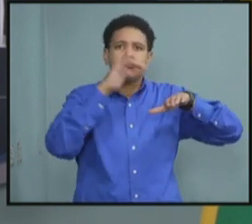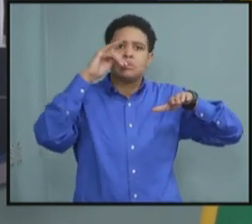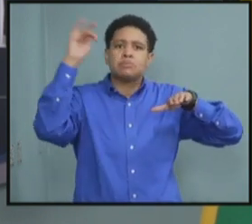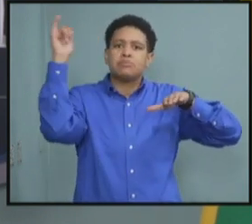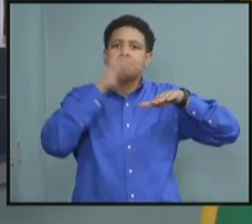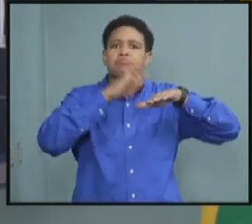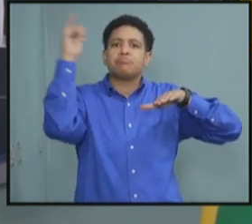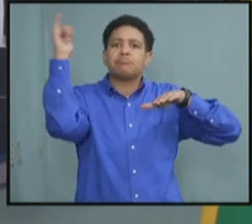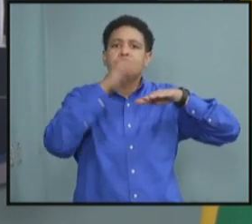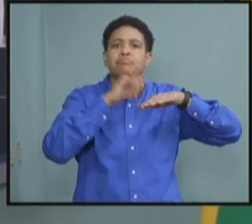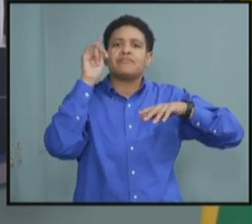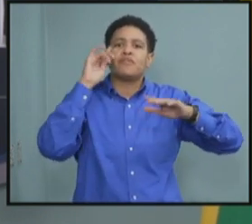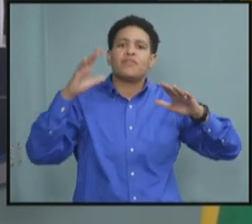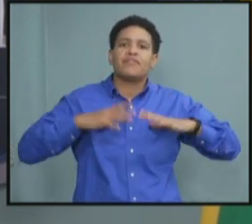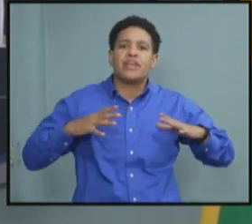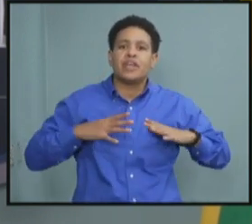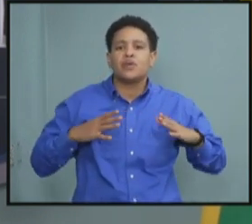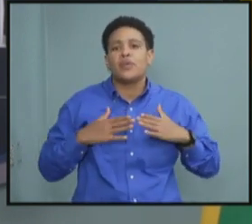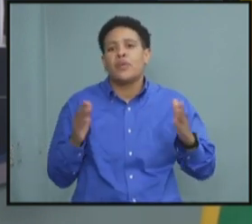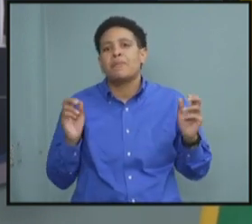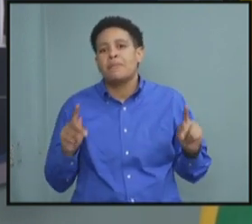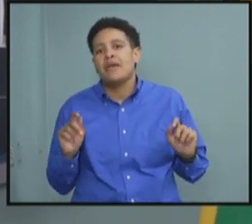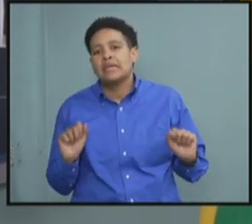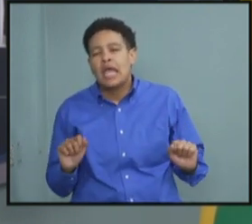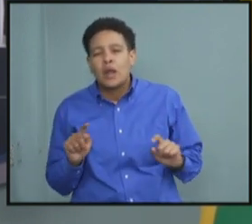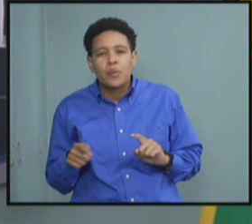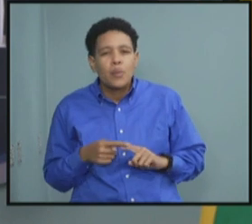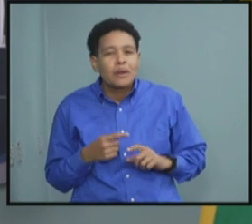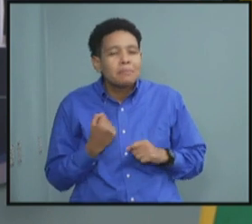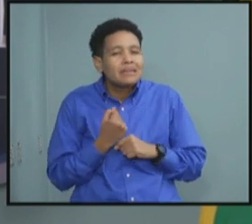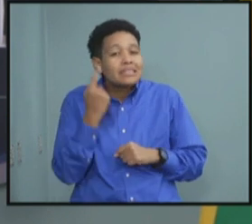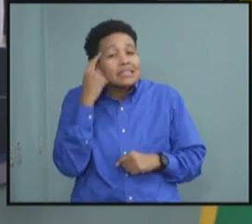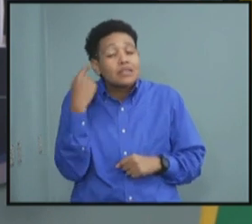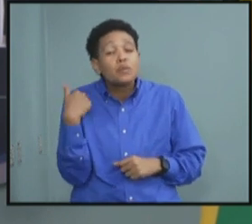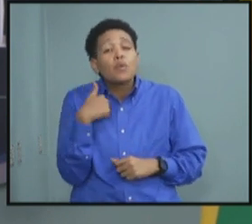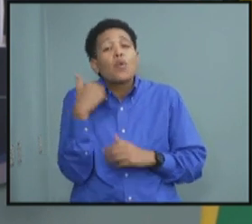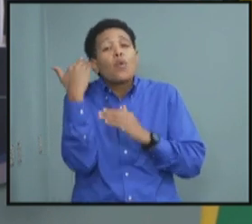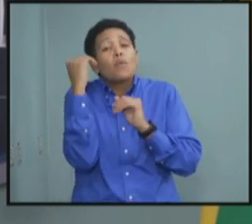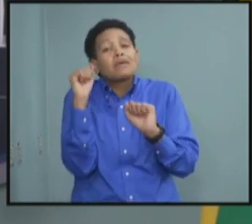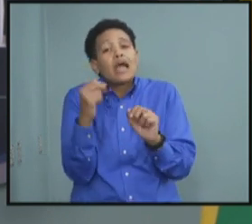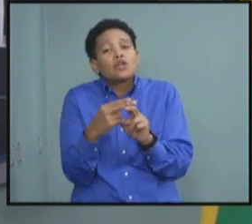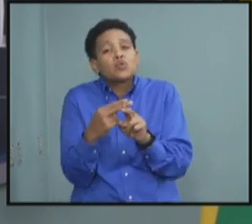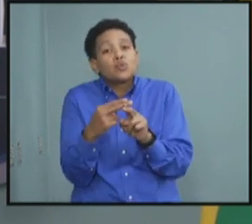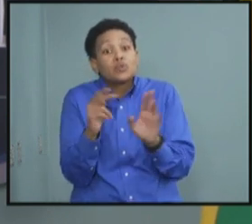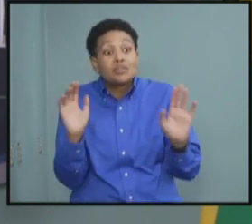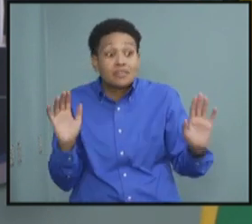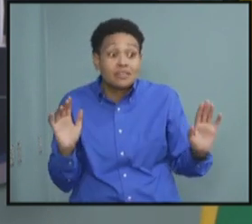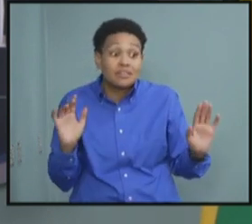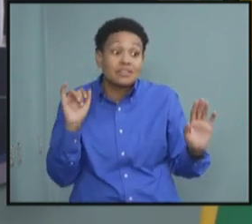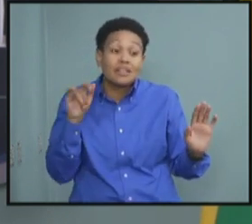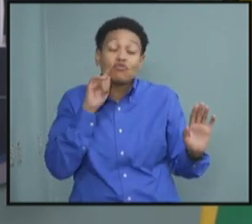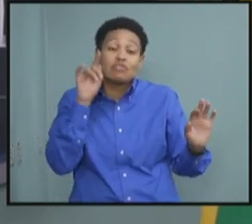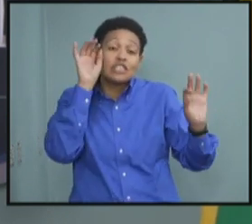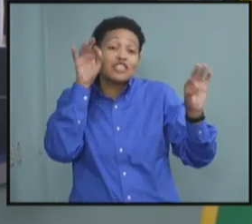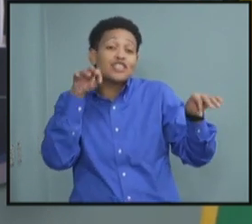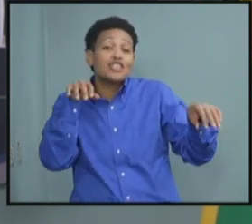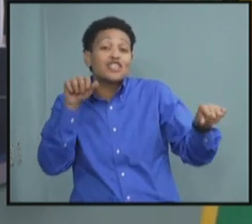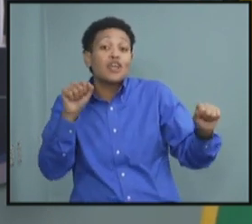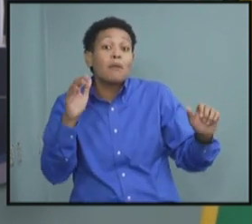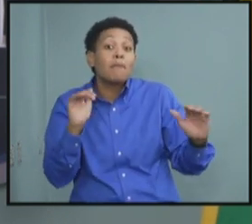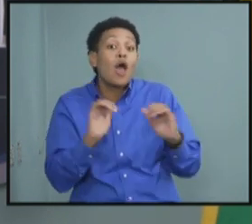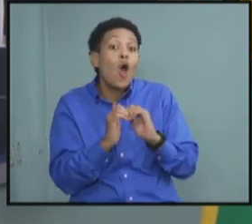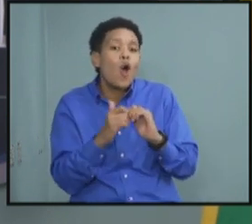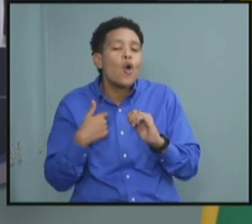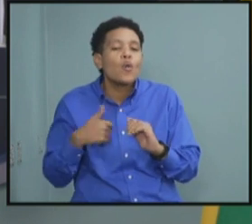tourism inflows. We hope that this can be very soon. That is determined by how